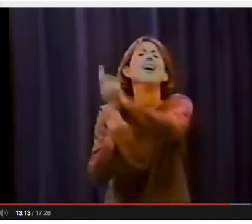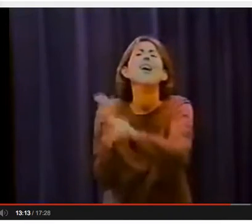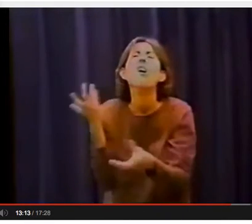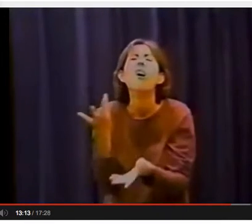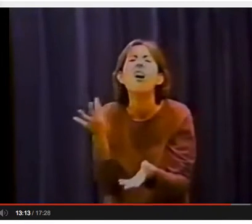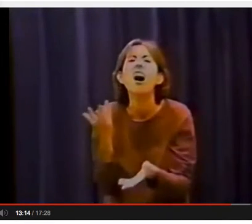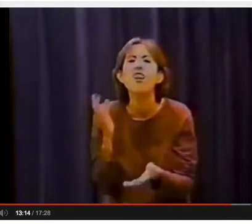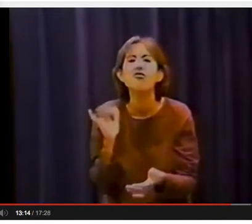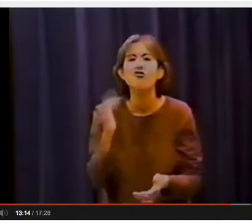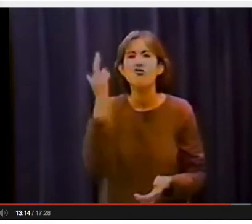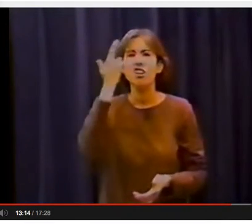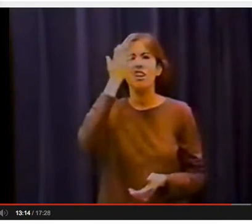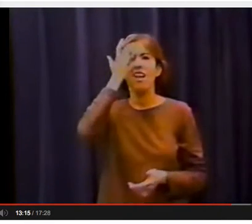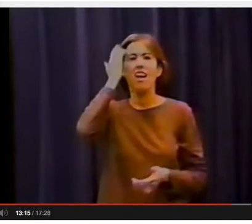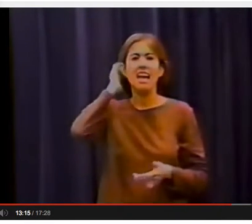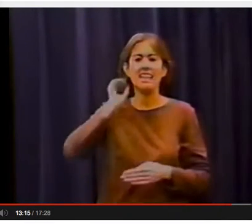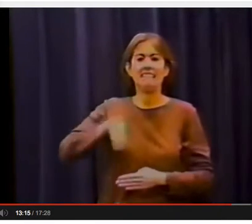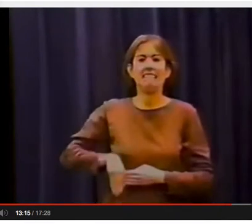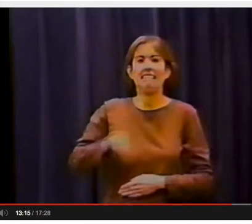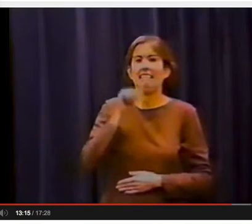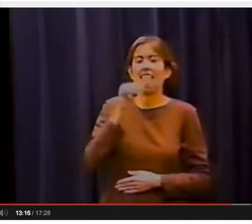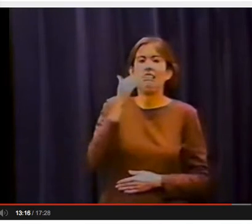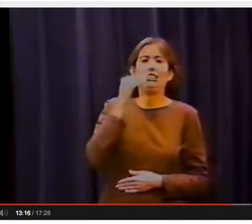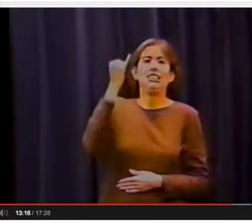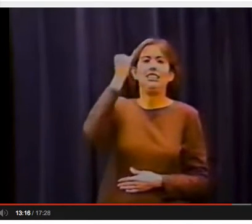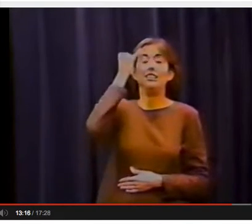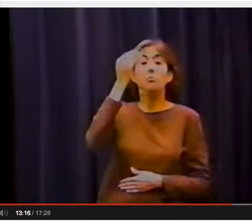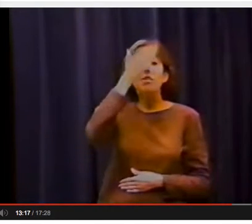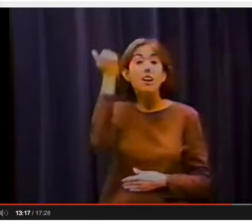they asked a bunch of questions.